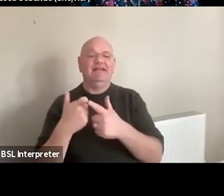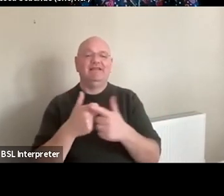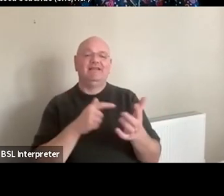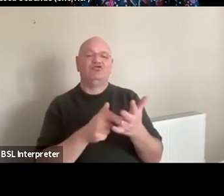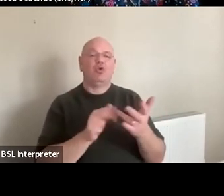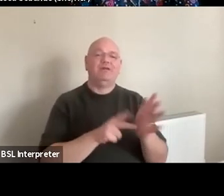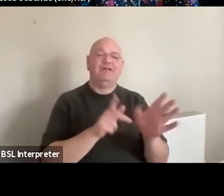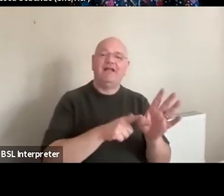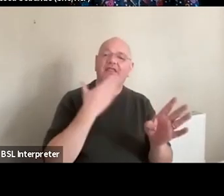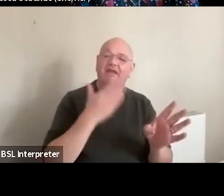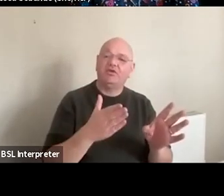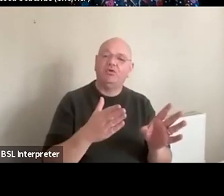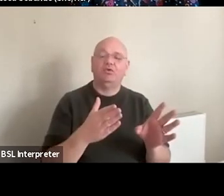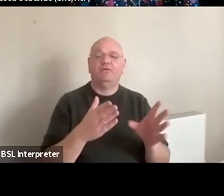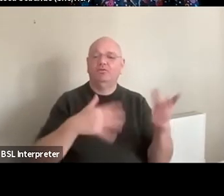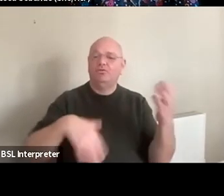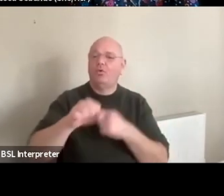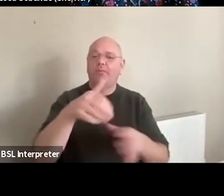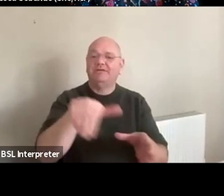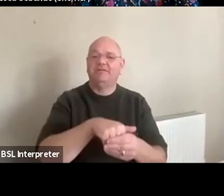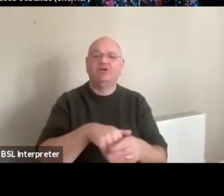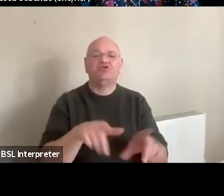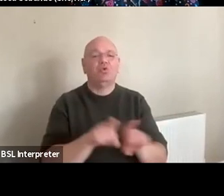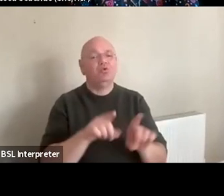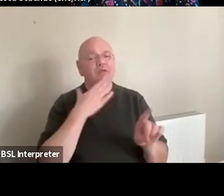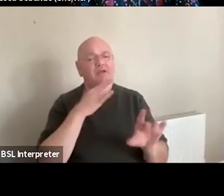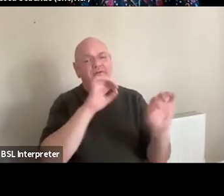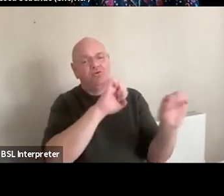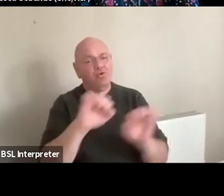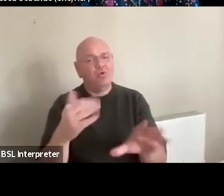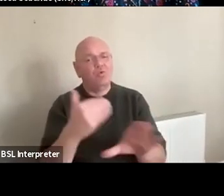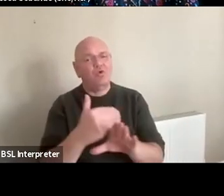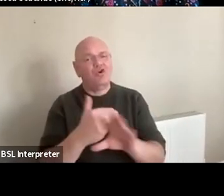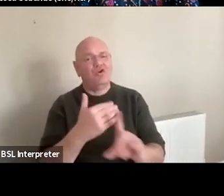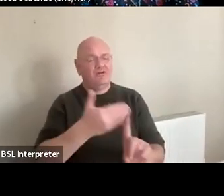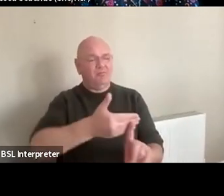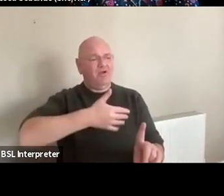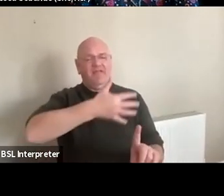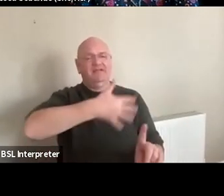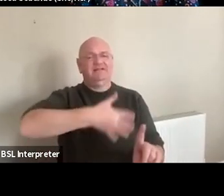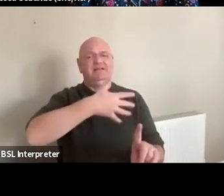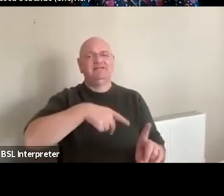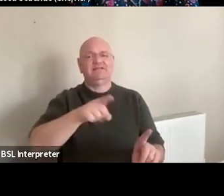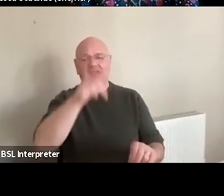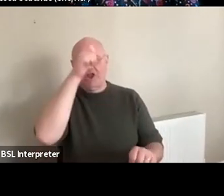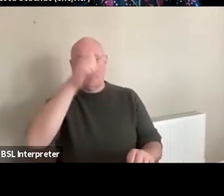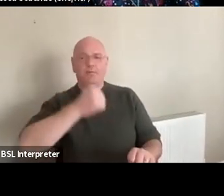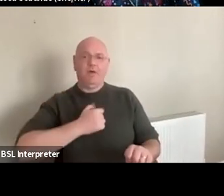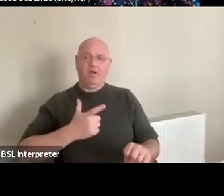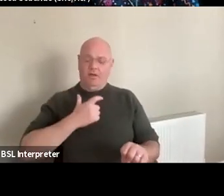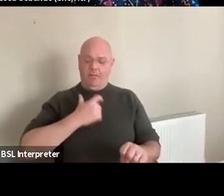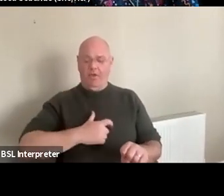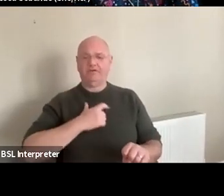today. Thank you also for all the work that you do behind the scenes. I know that I, in my personal life, in my fight with the